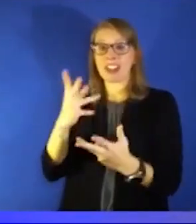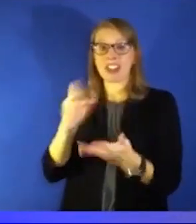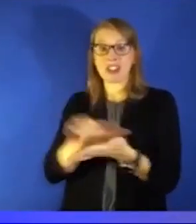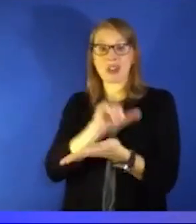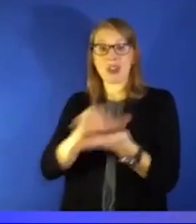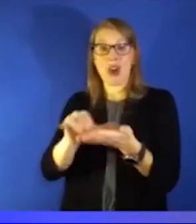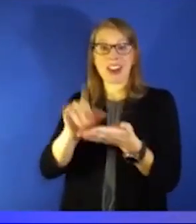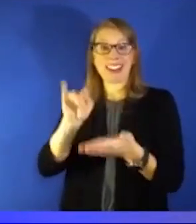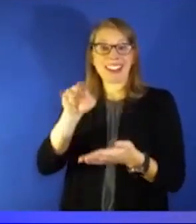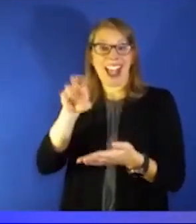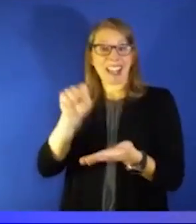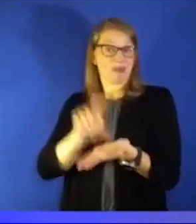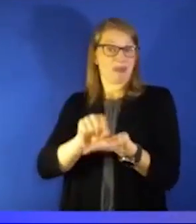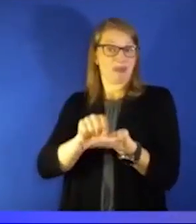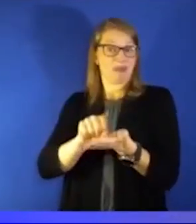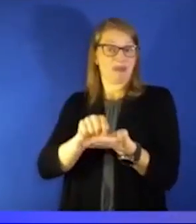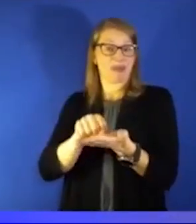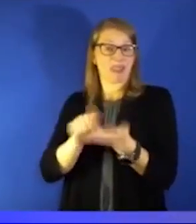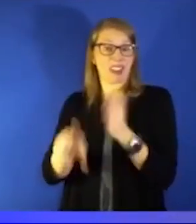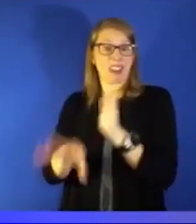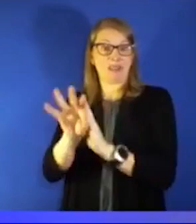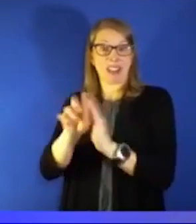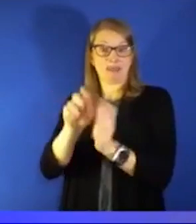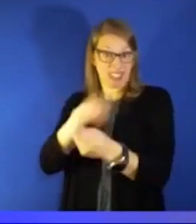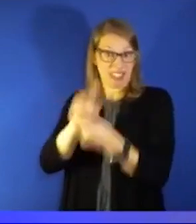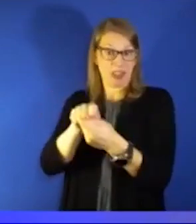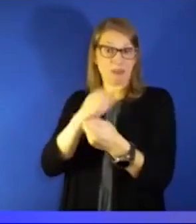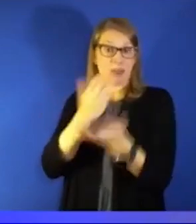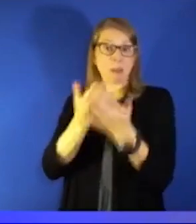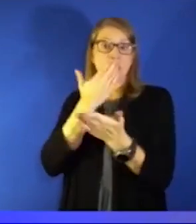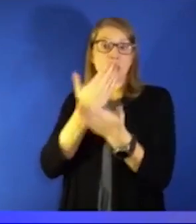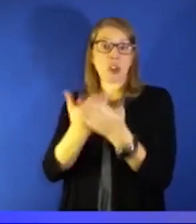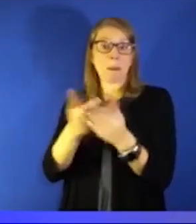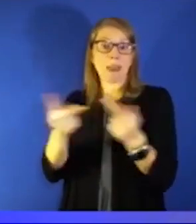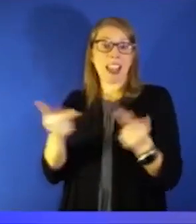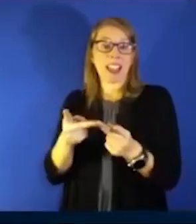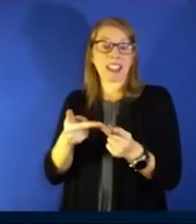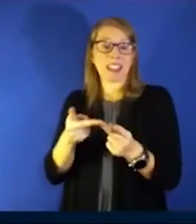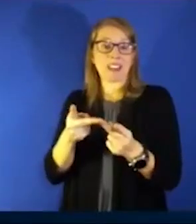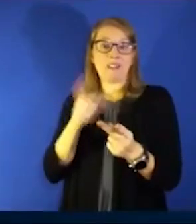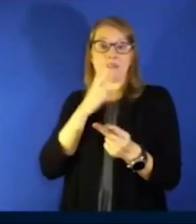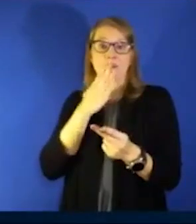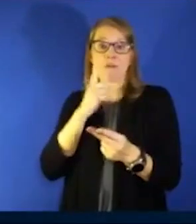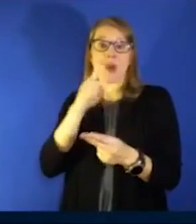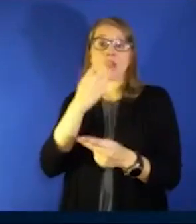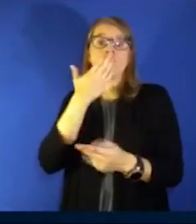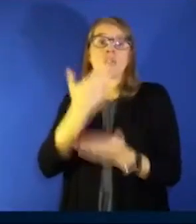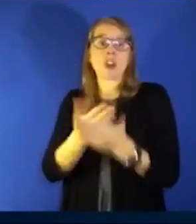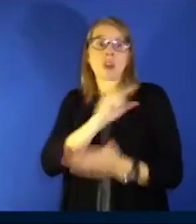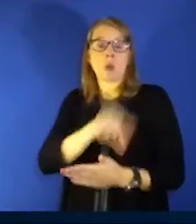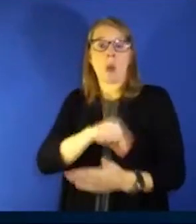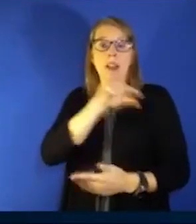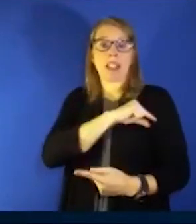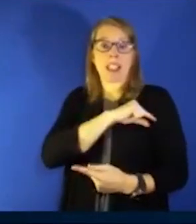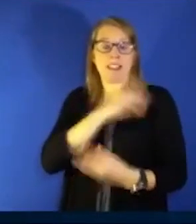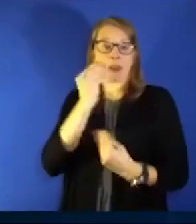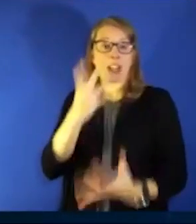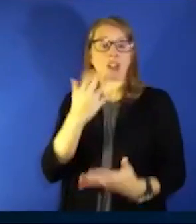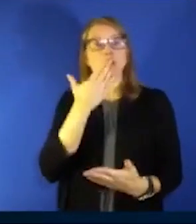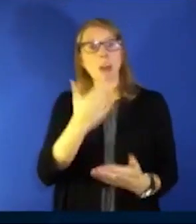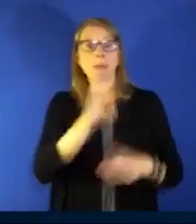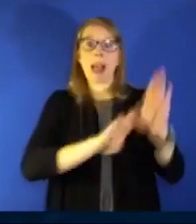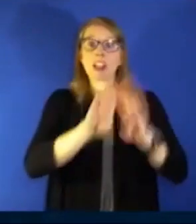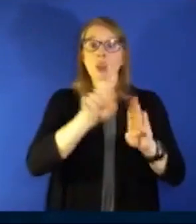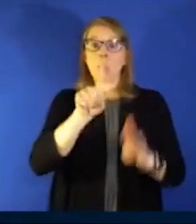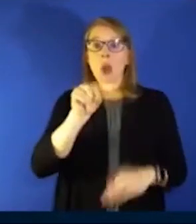these real fine specifics. So that might be a good place to start for good quality information. So that was a good Biology 101. Yes. We may need Biology 102.